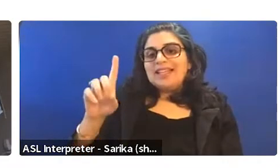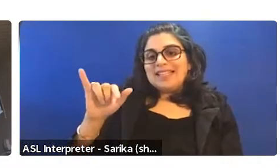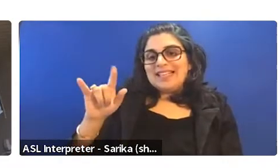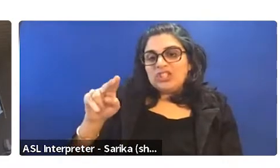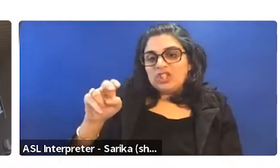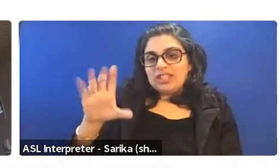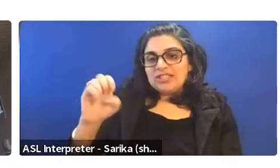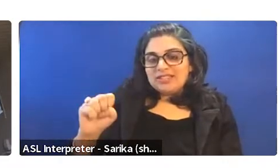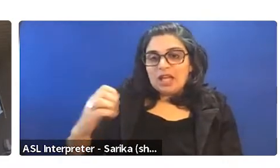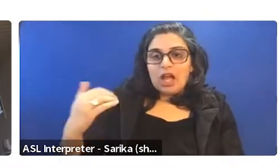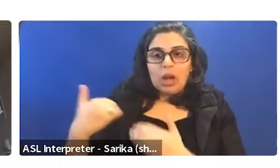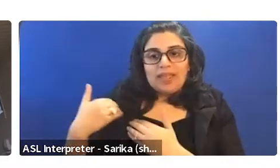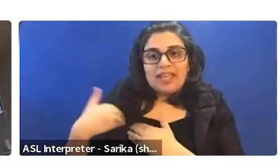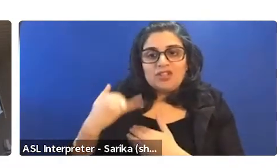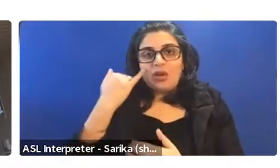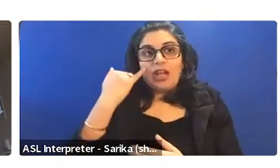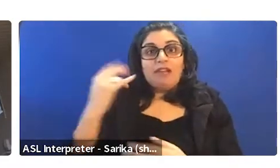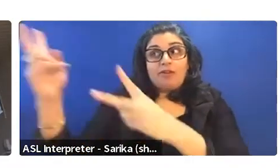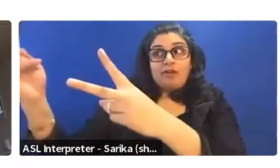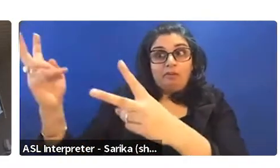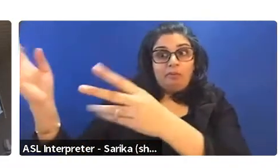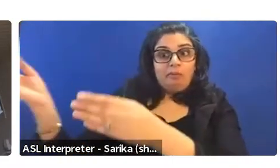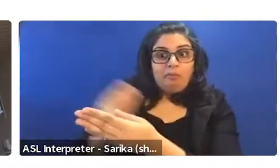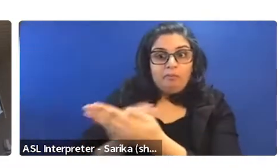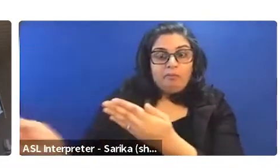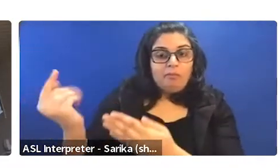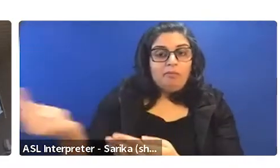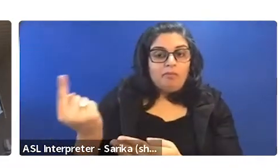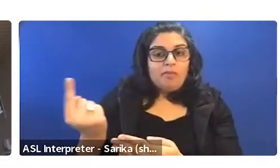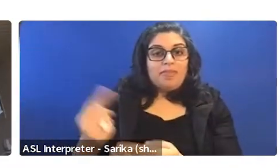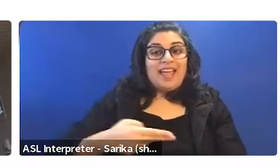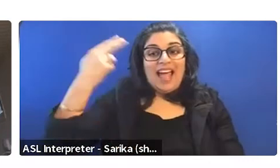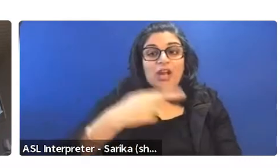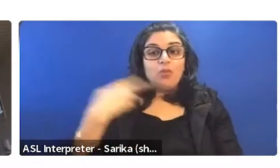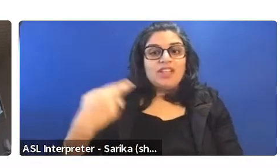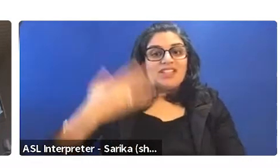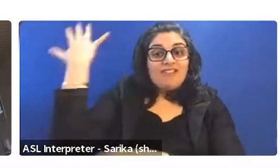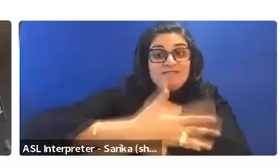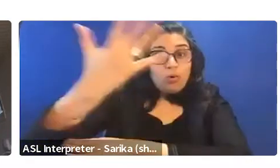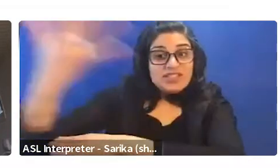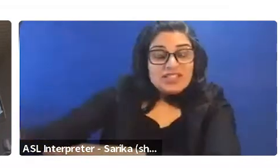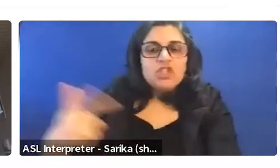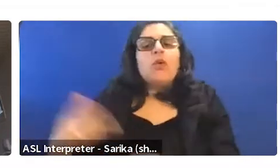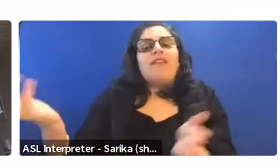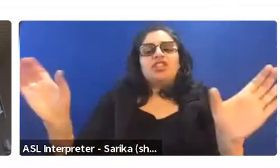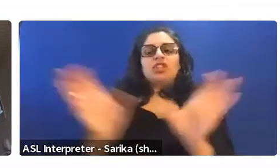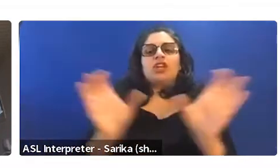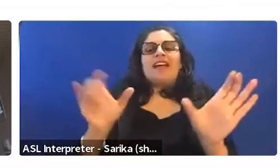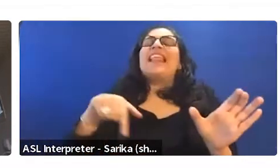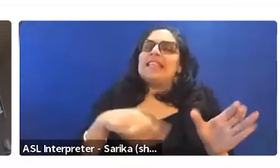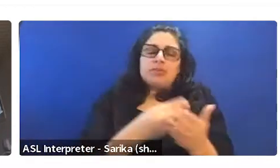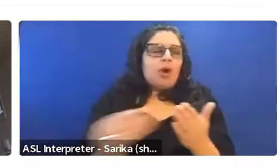are importing a product that's at high risk of deforestation, you would have to certify that this project is not contributing to